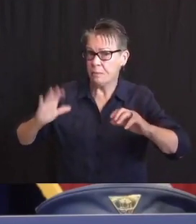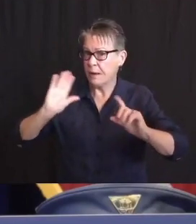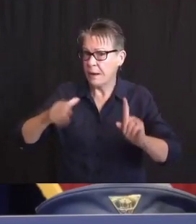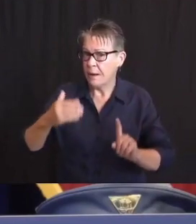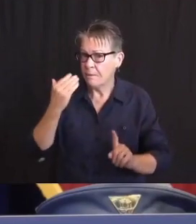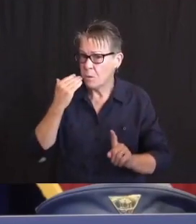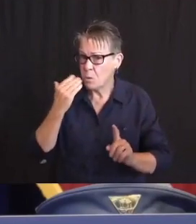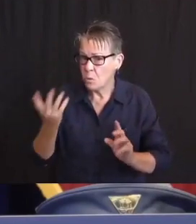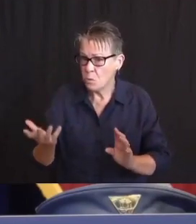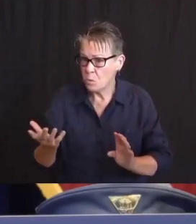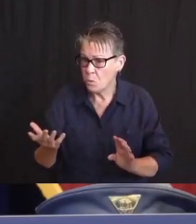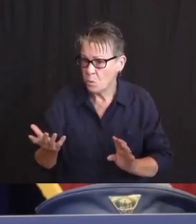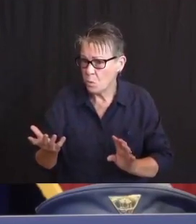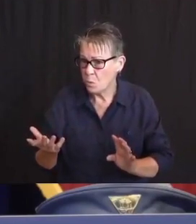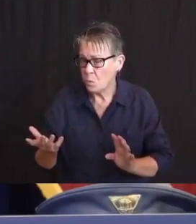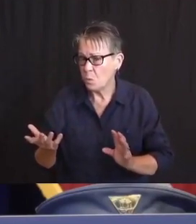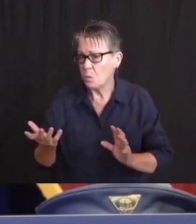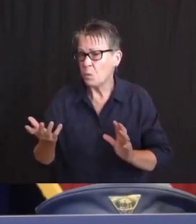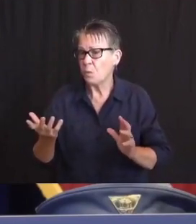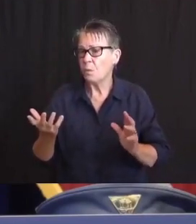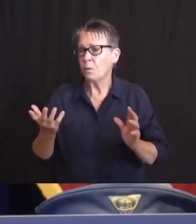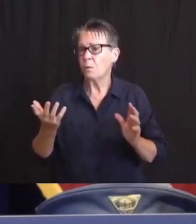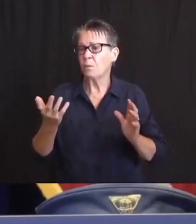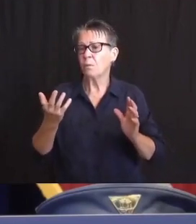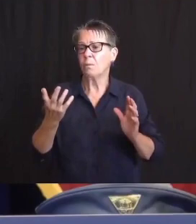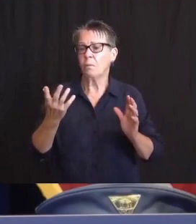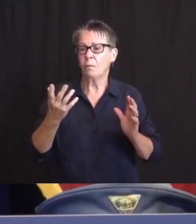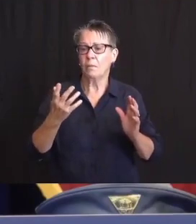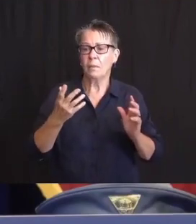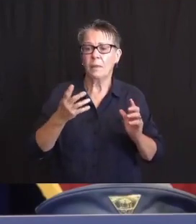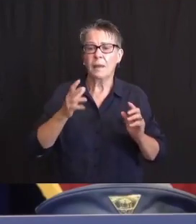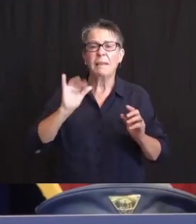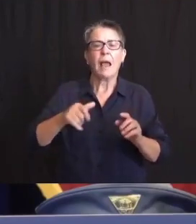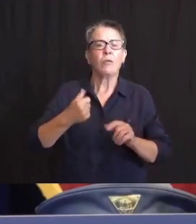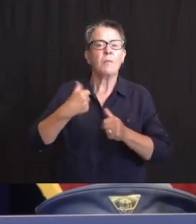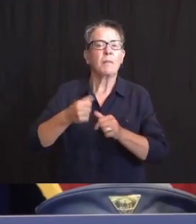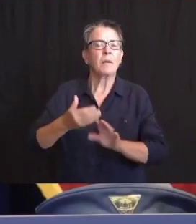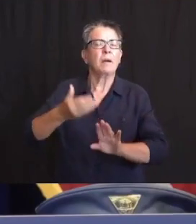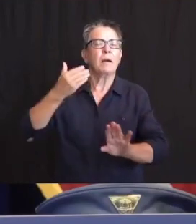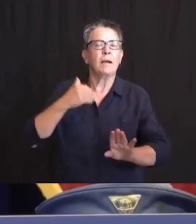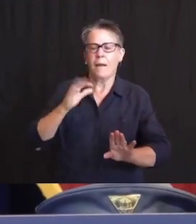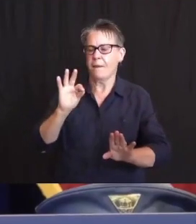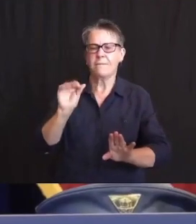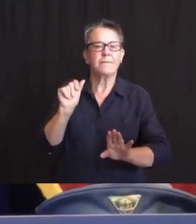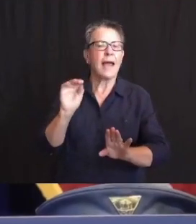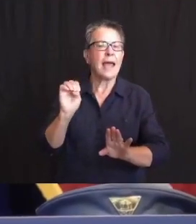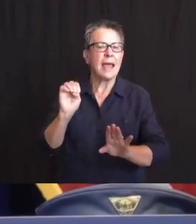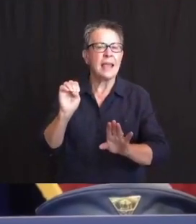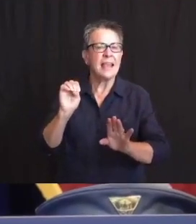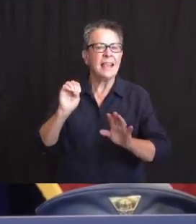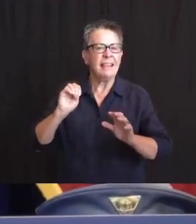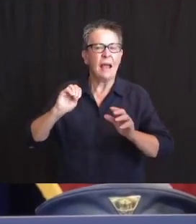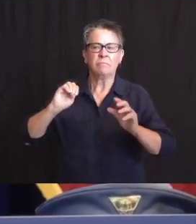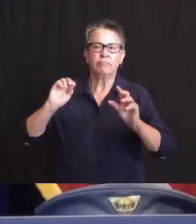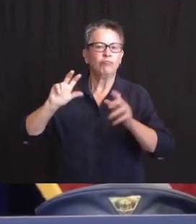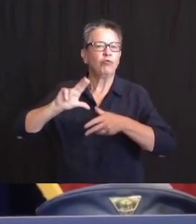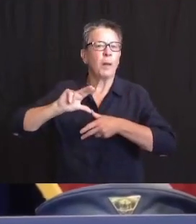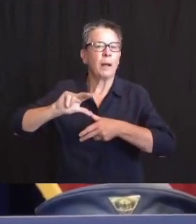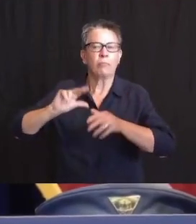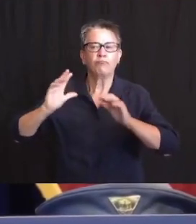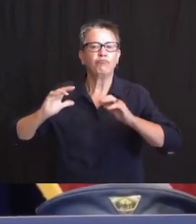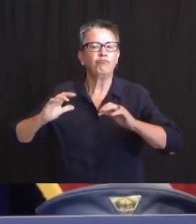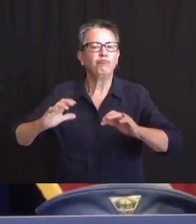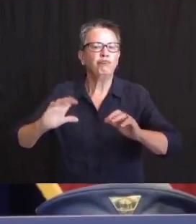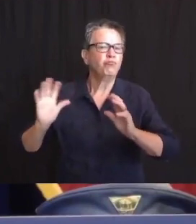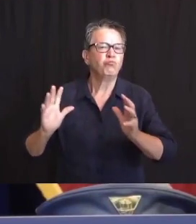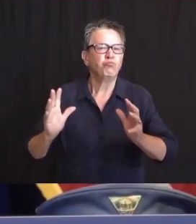in emergency management, we always say you can never be over-prepared. So that's all I got, Gov. Pat, could you